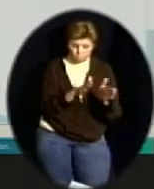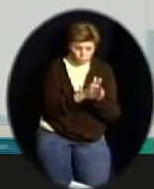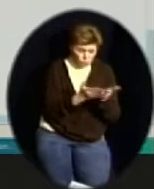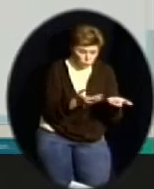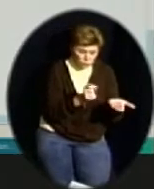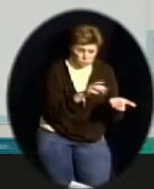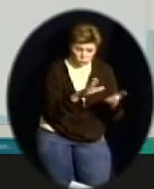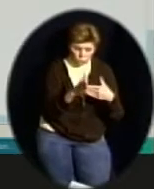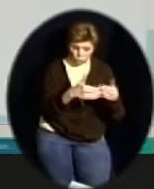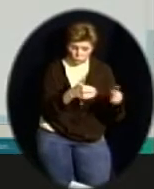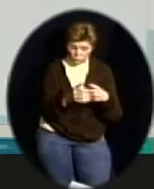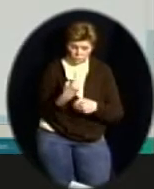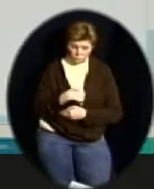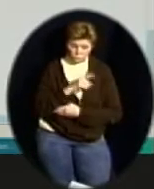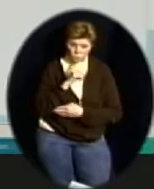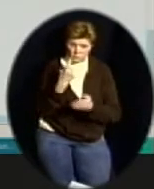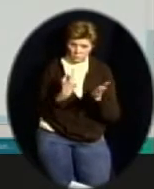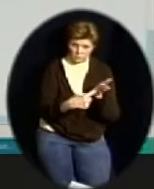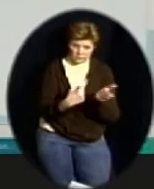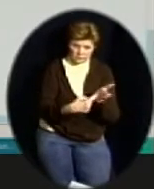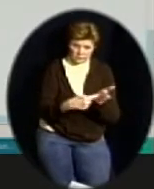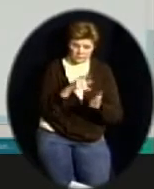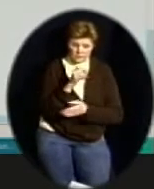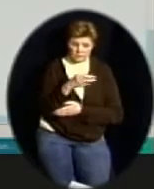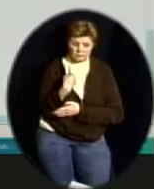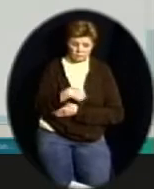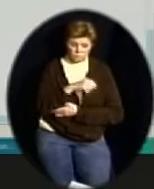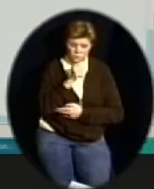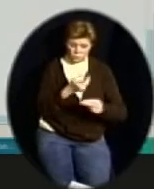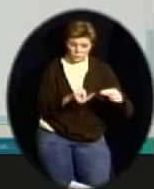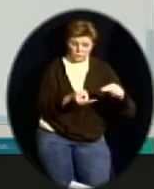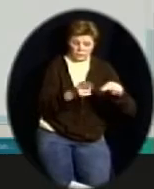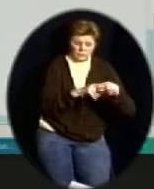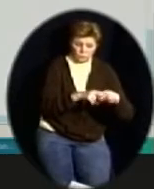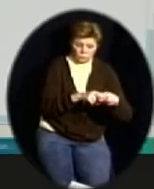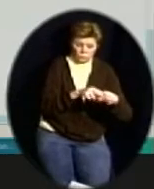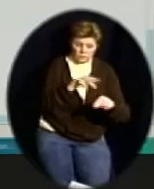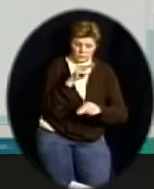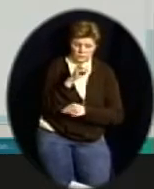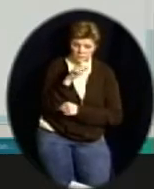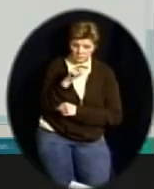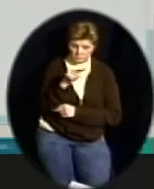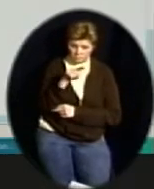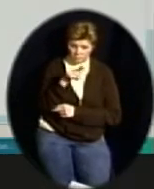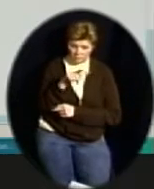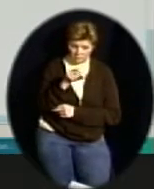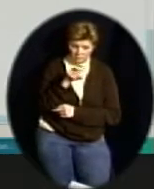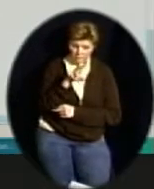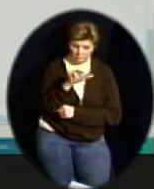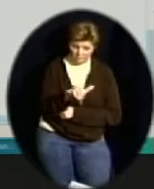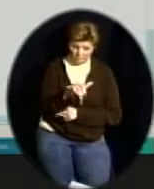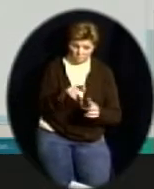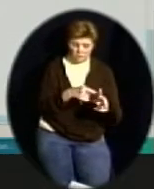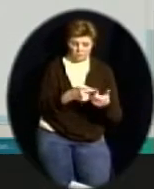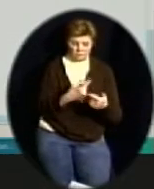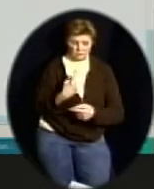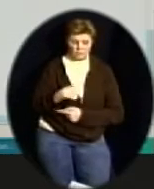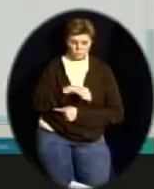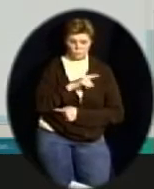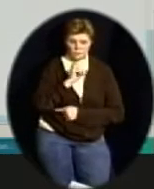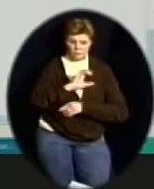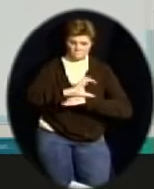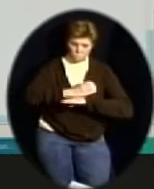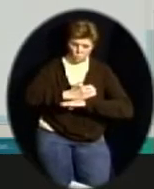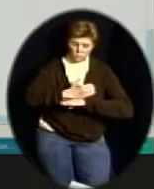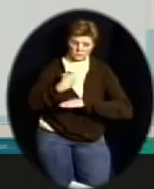to where it was, that we would then have to find a way to support programs with reduced revenue.